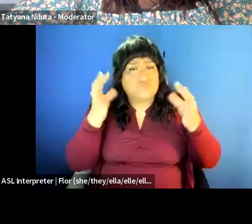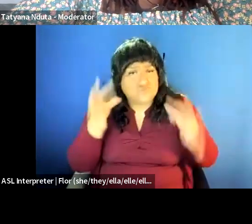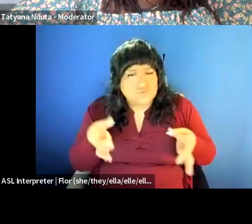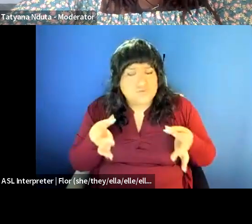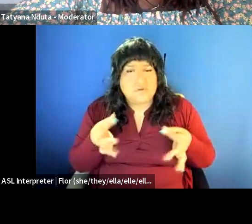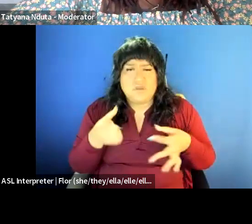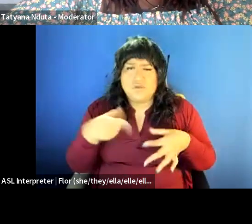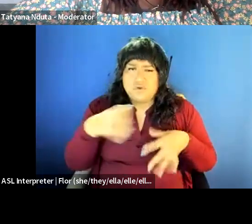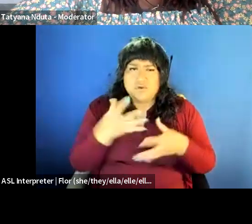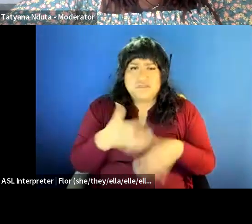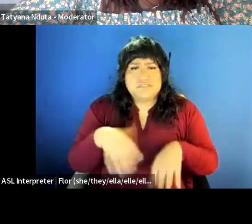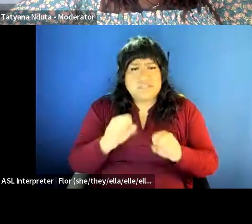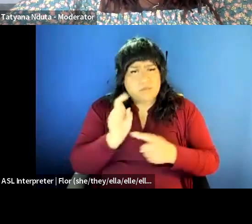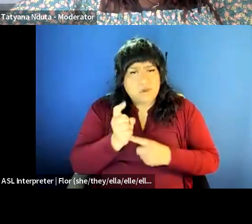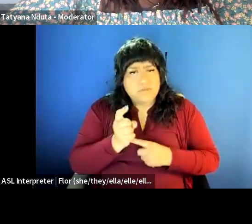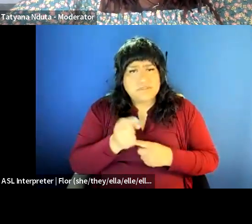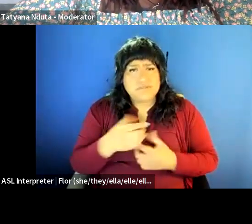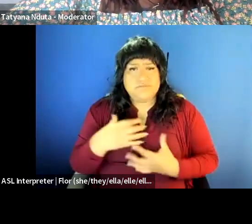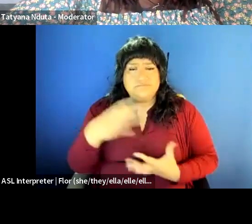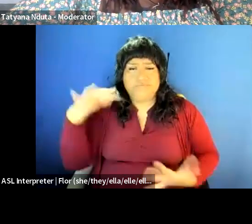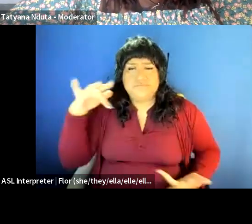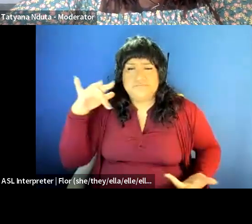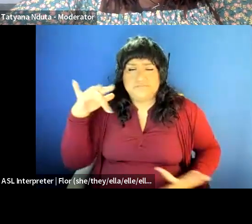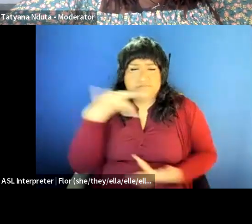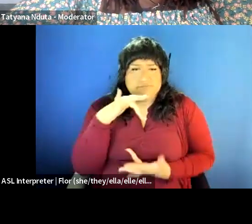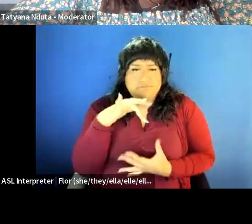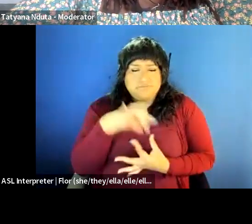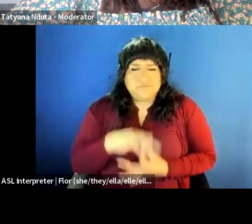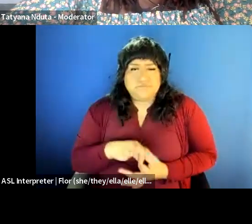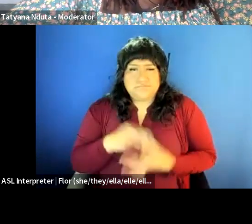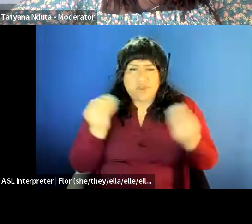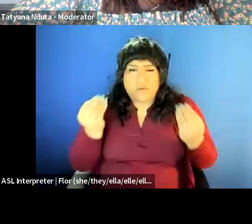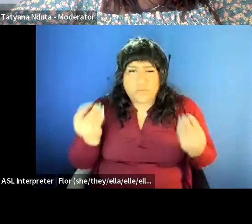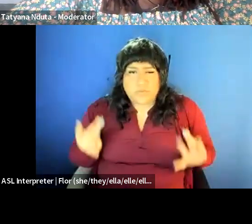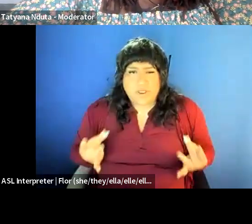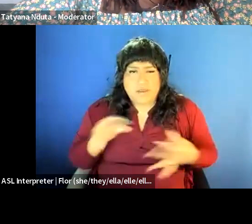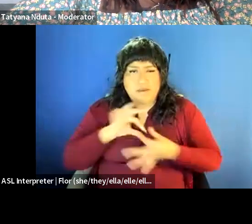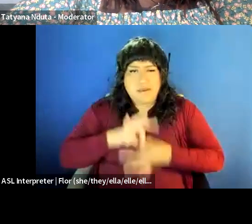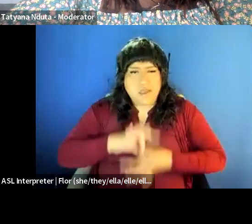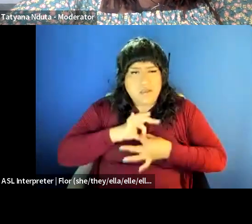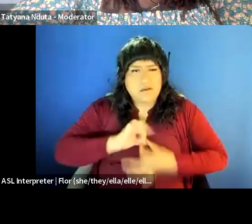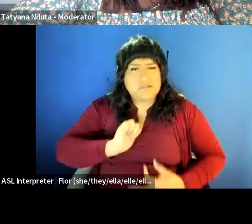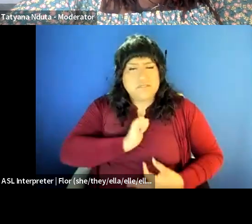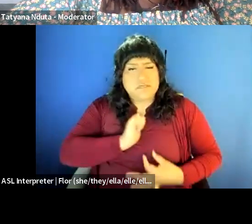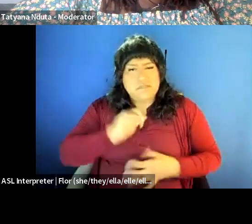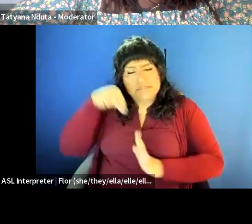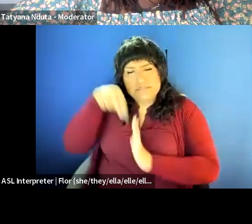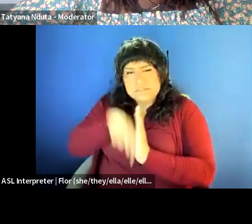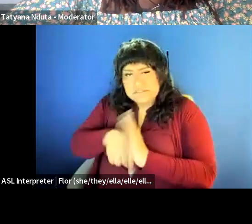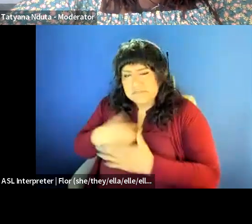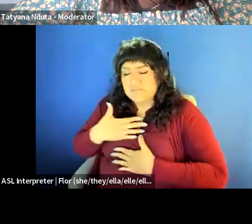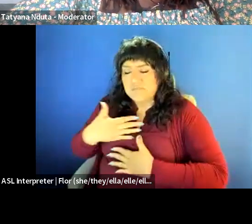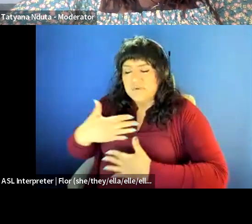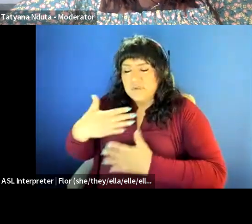just ground ourselves, you know, take a deep breath, sip a